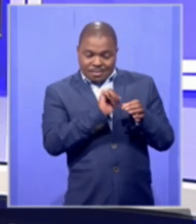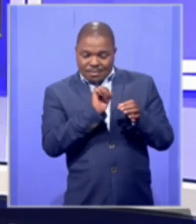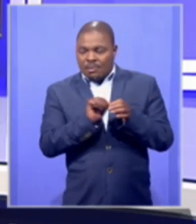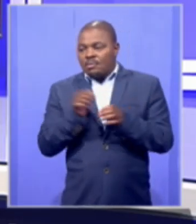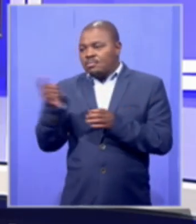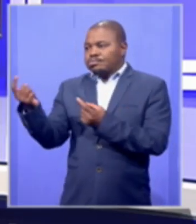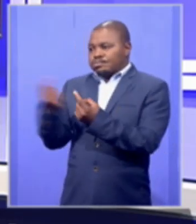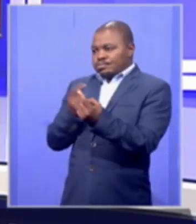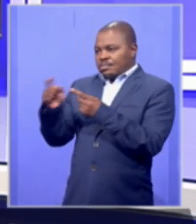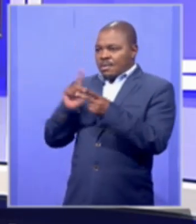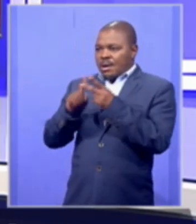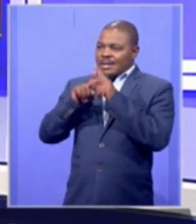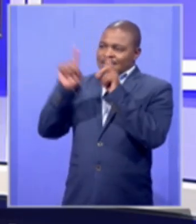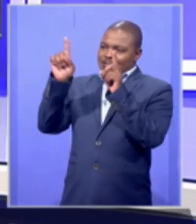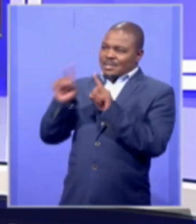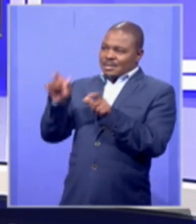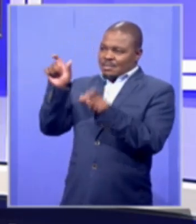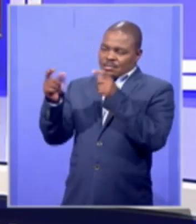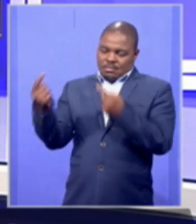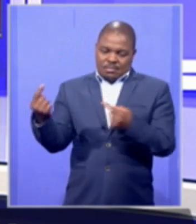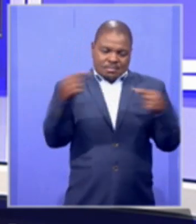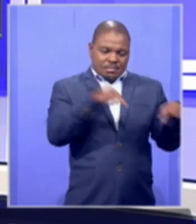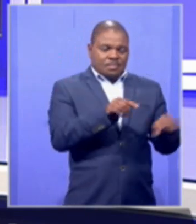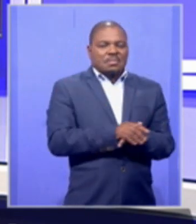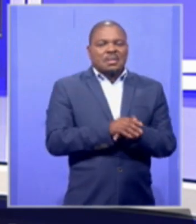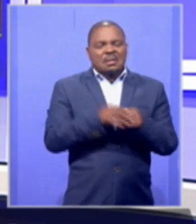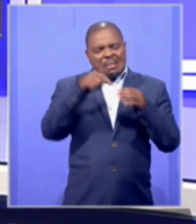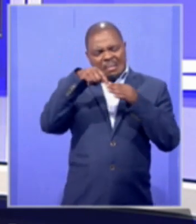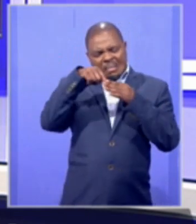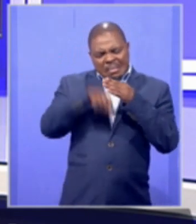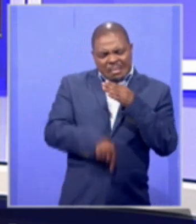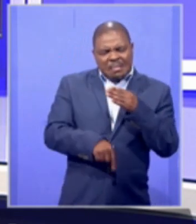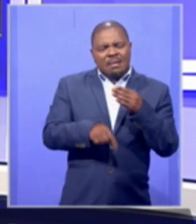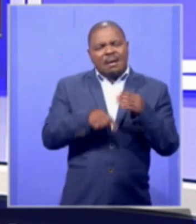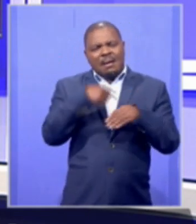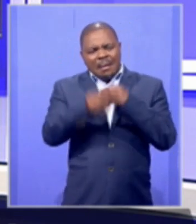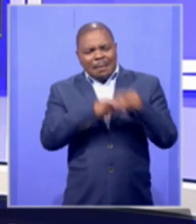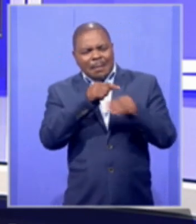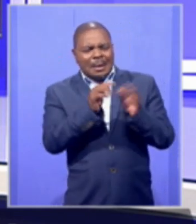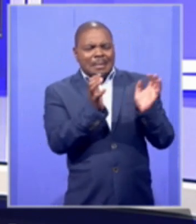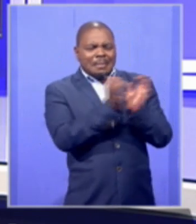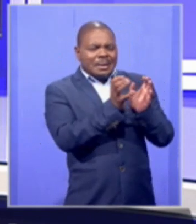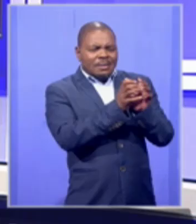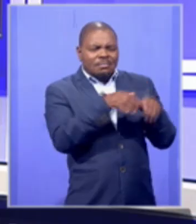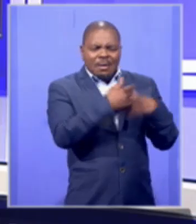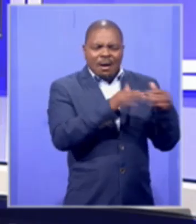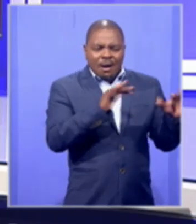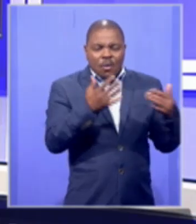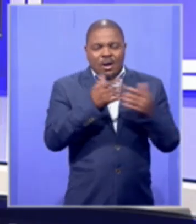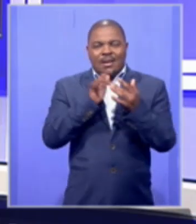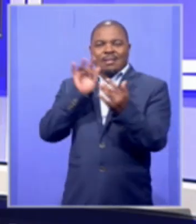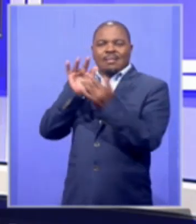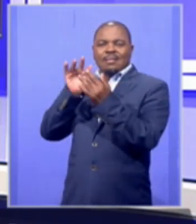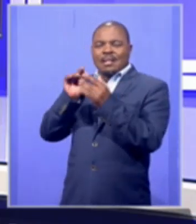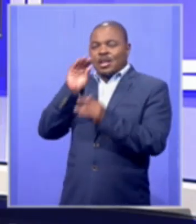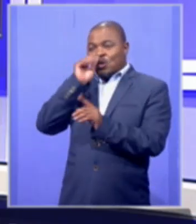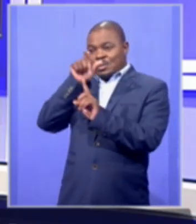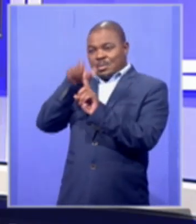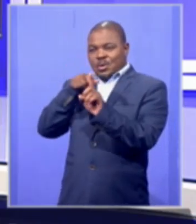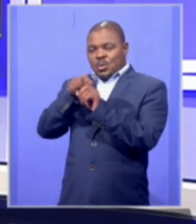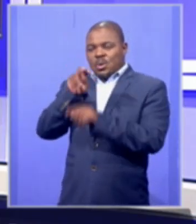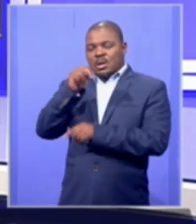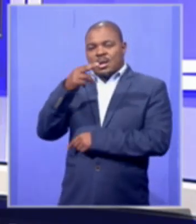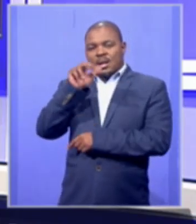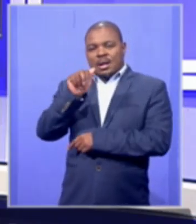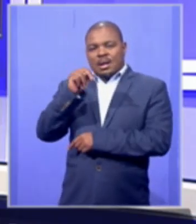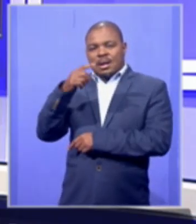le baeng ba balaleditsweng. Go utlwa tsa sešeng malebana le kopano eo re golagana le mmegadikgang wa rona Ntlantla Kgatlhane.